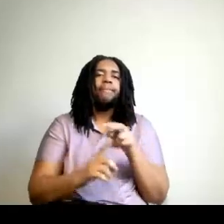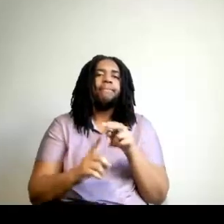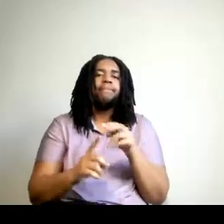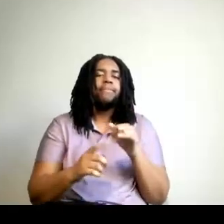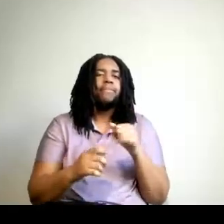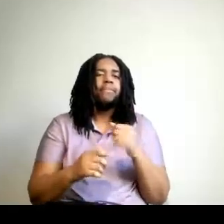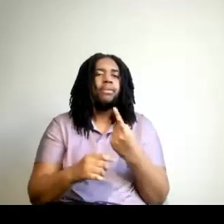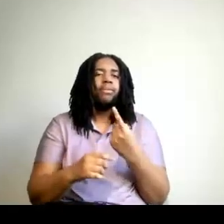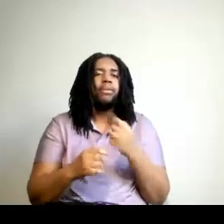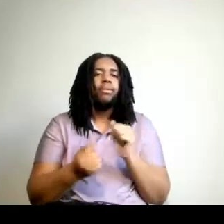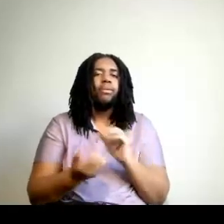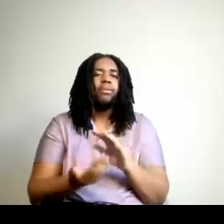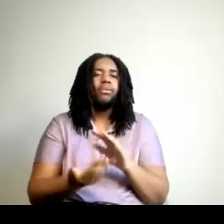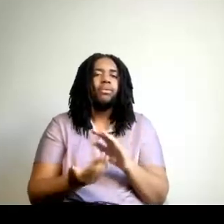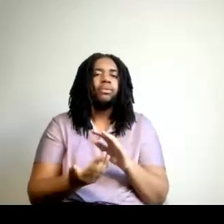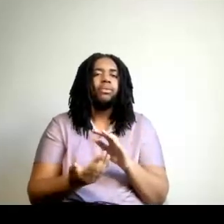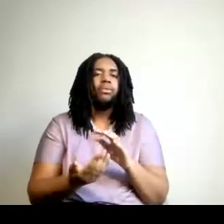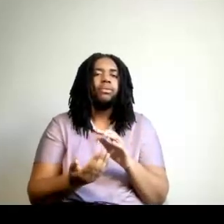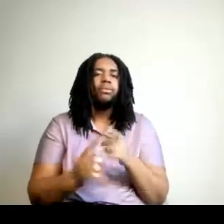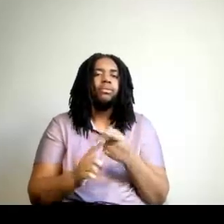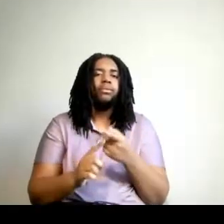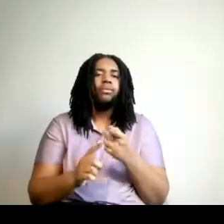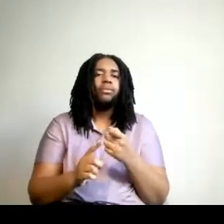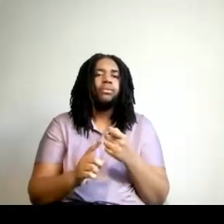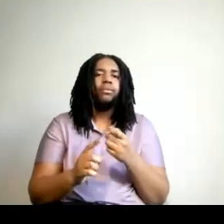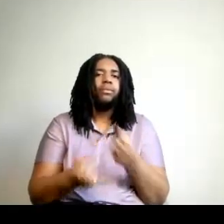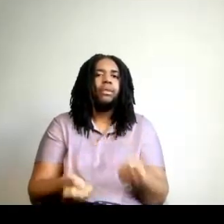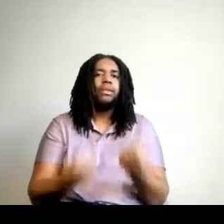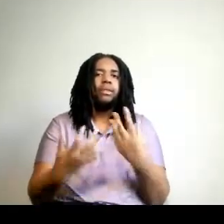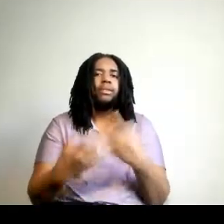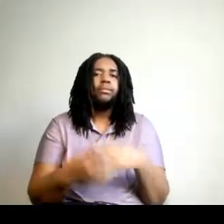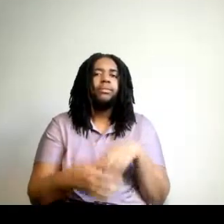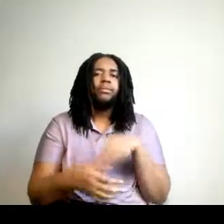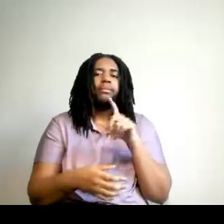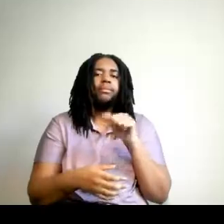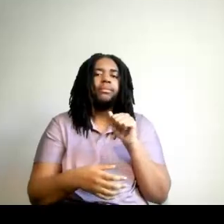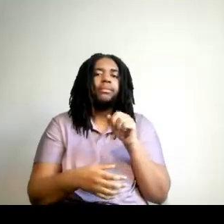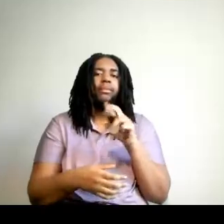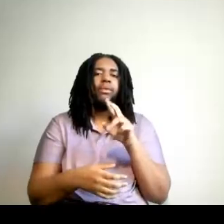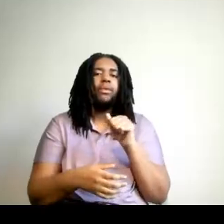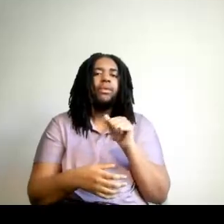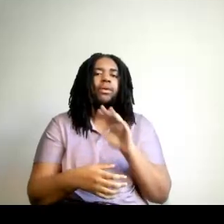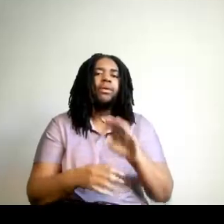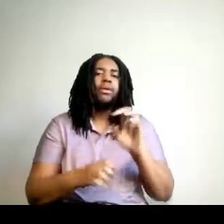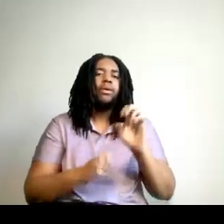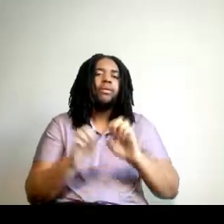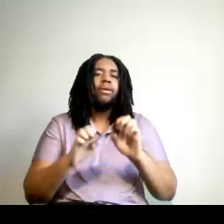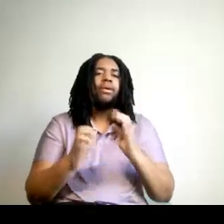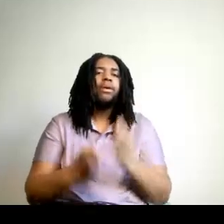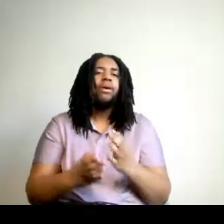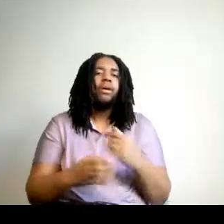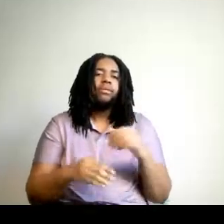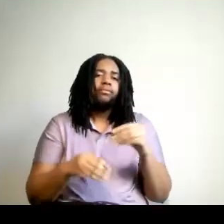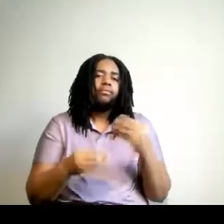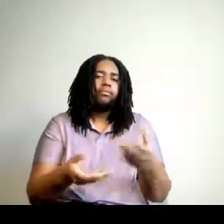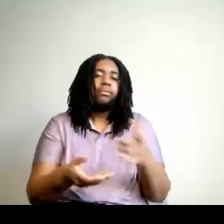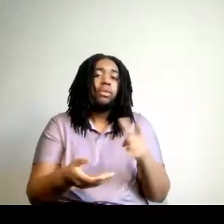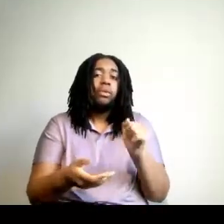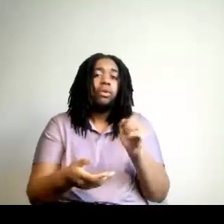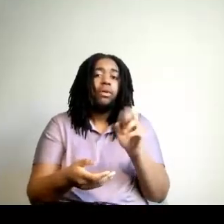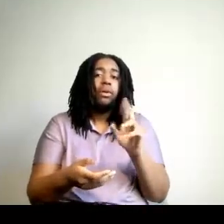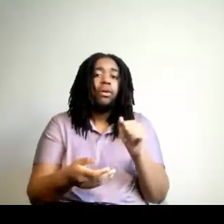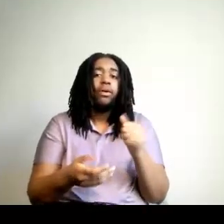one approach among many. And Laura is our evaluator, and I wanted to give her space to say anything if she would like